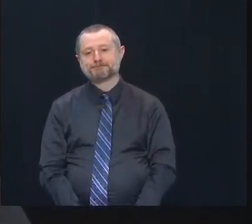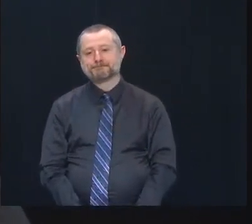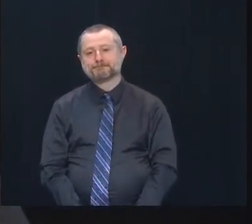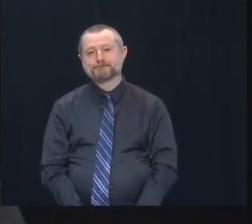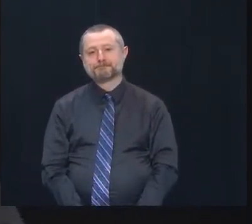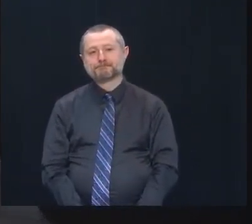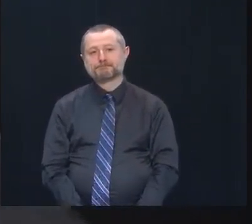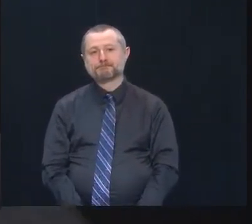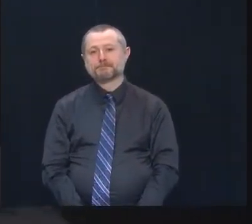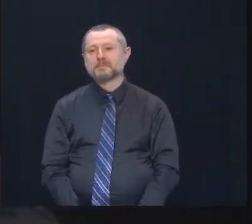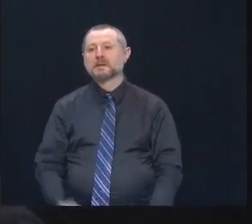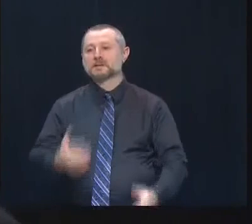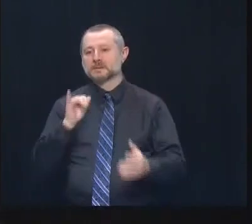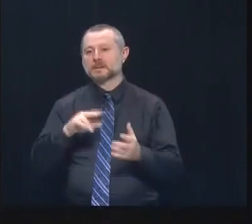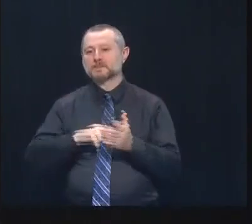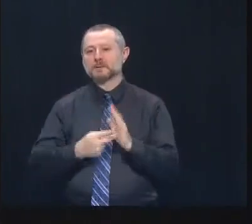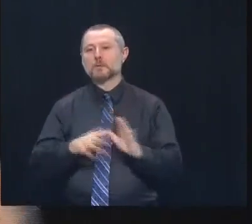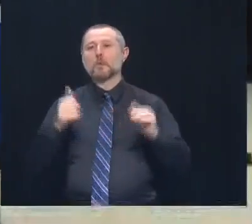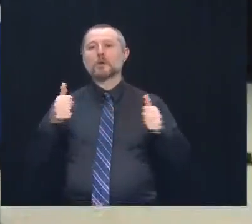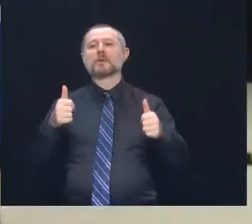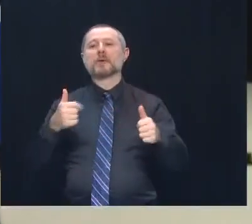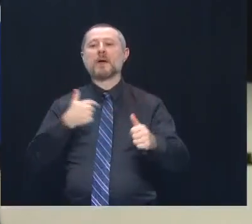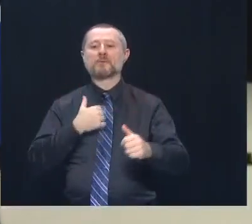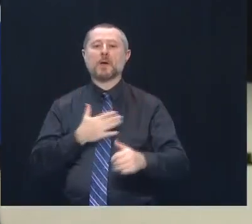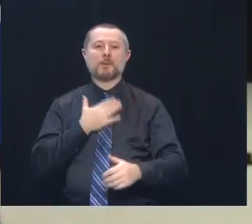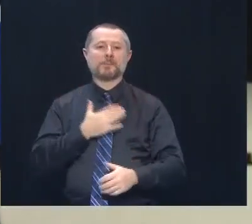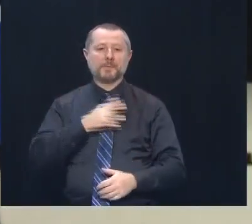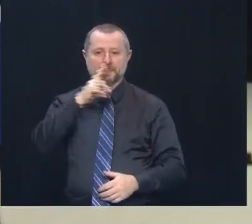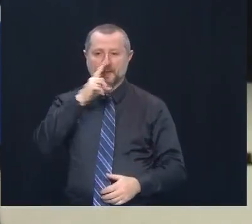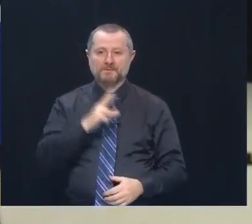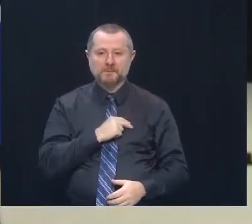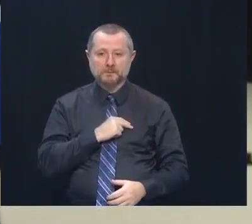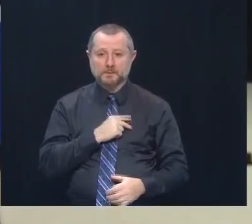That's what that means. Have a happy Thanksgiving. You guys want to add anything?